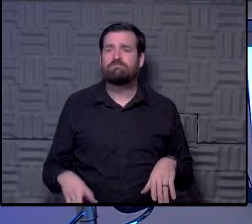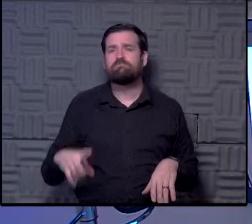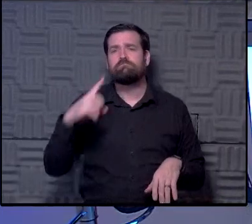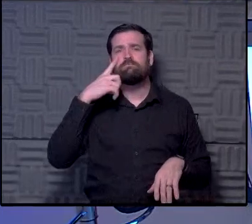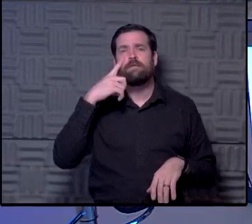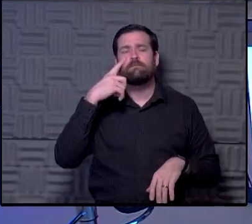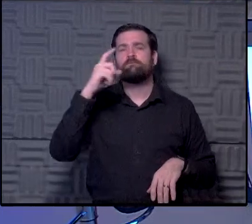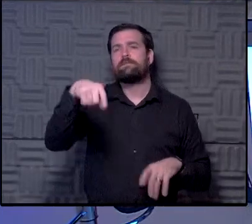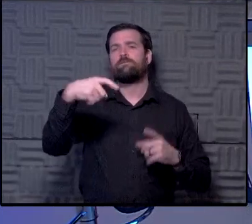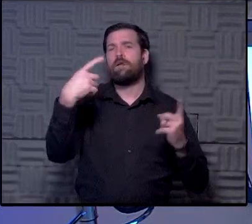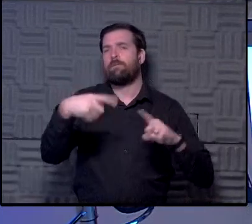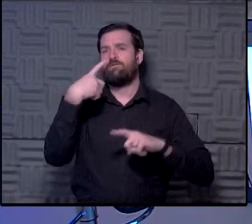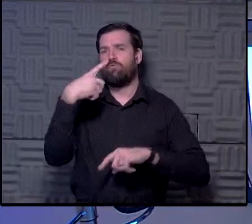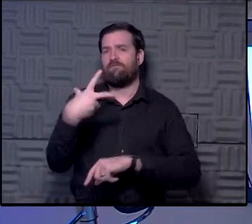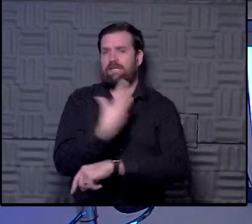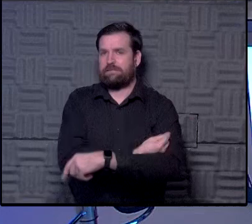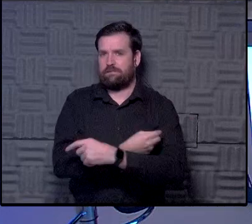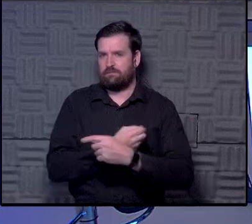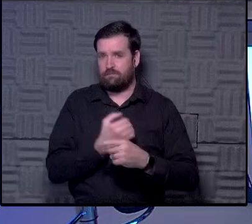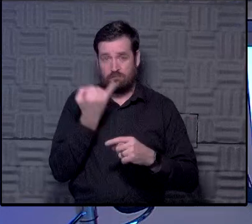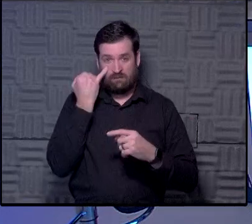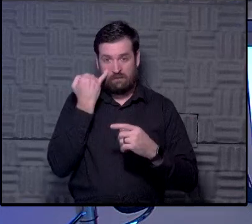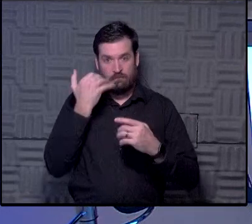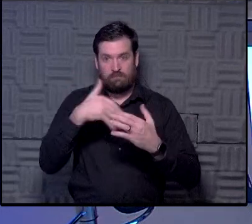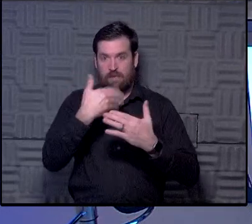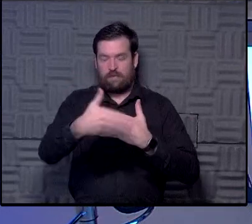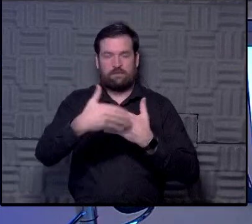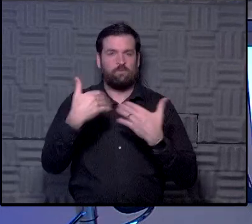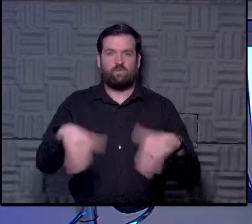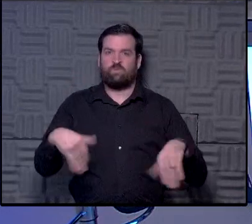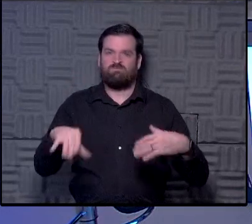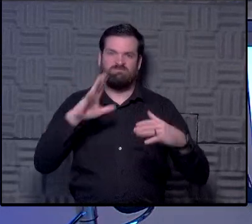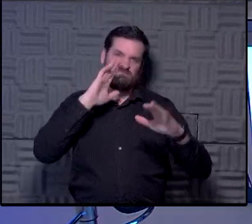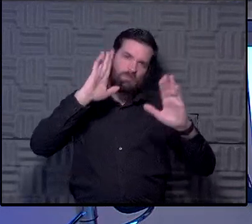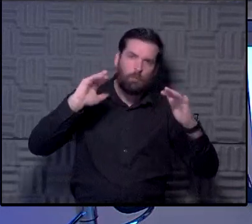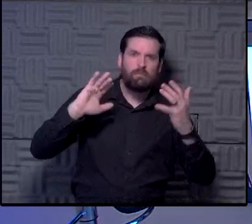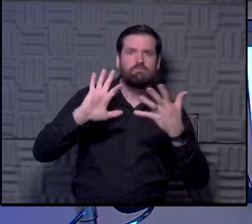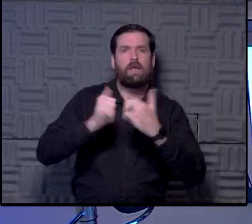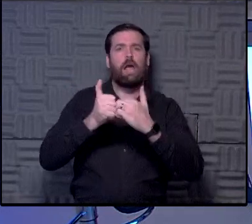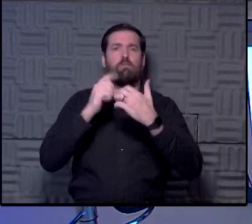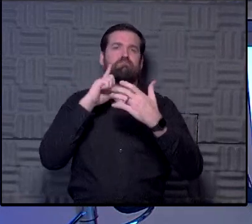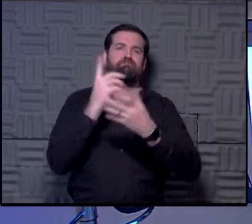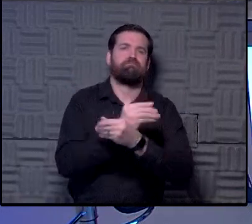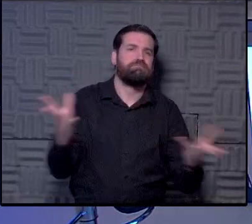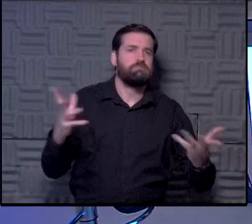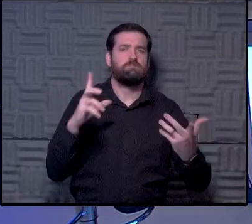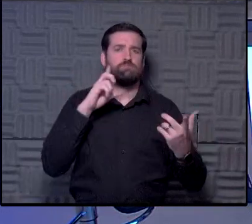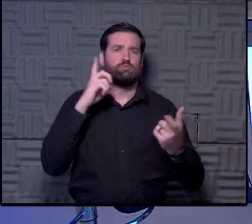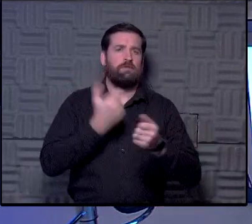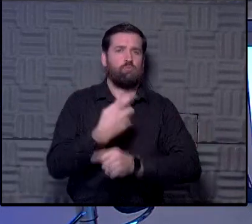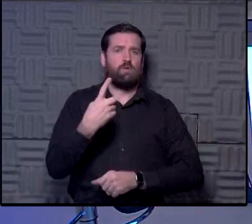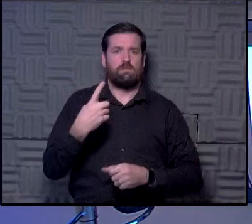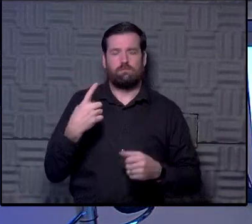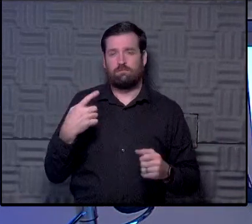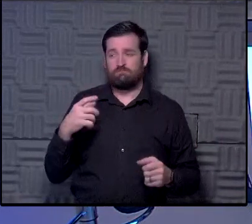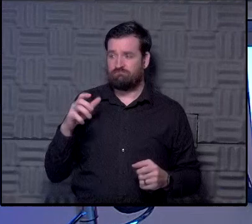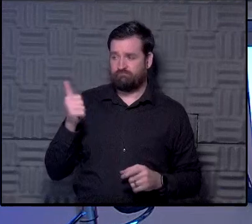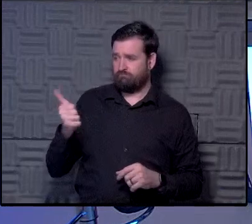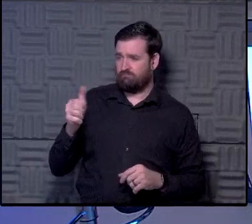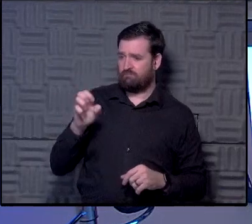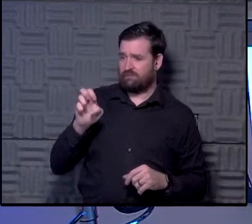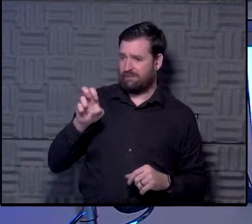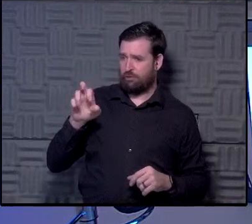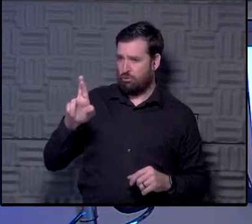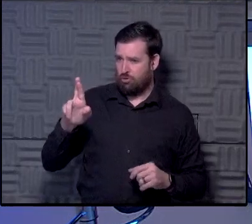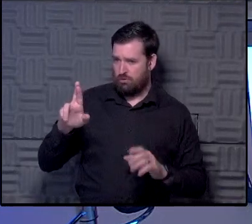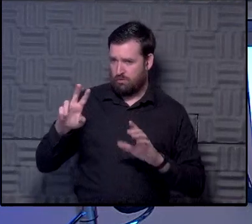to be done for vaccines? If vaccines are our next great hope, how do we make sure we get them to everybody? Because I think as an ED doc, you and I both